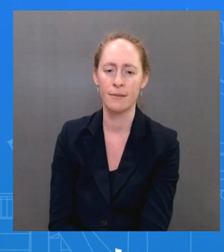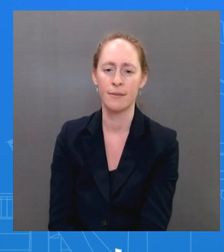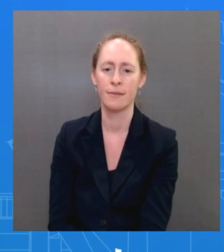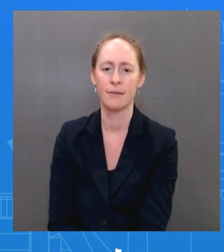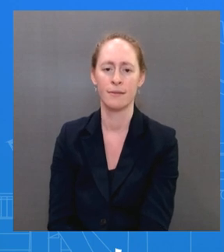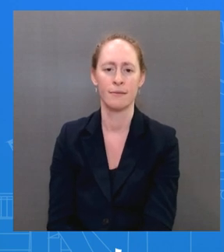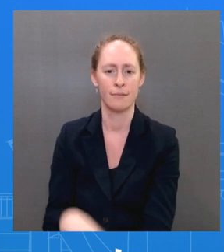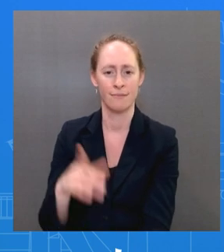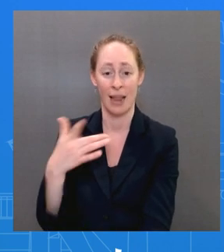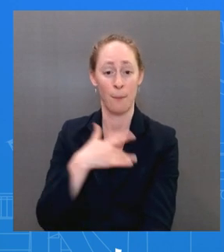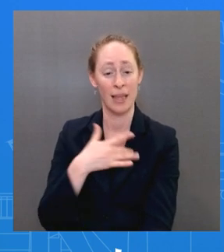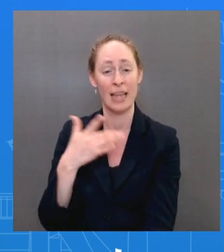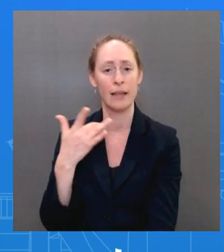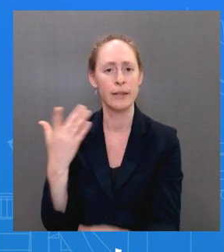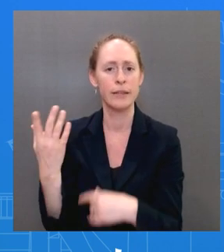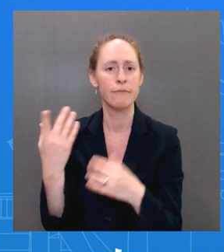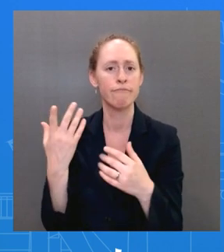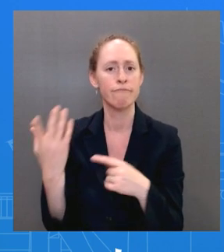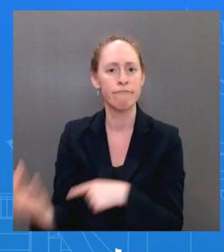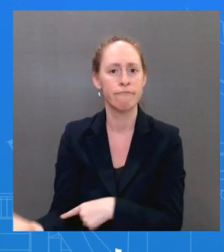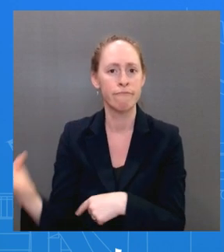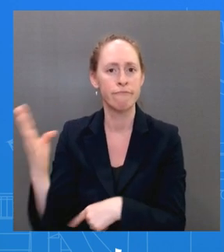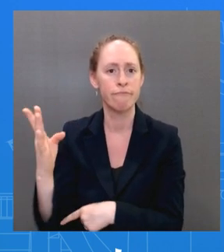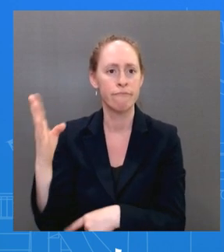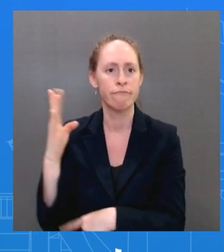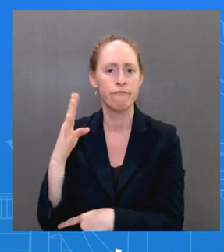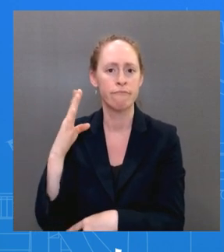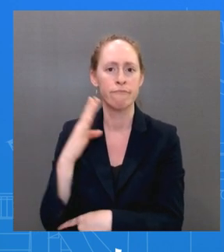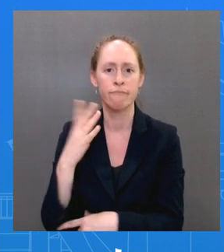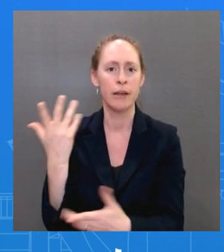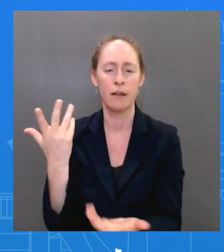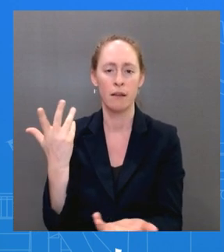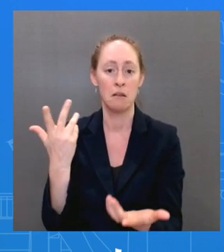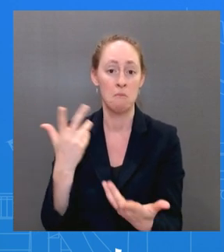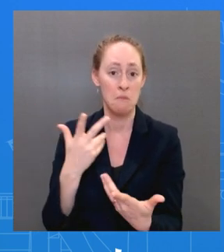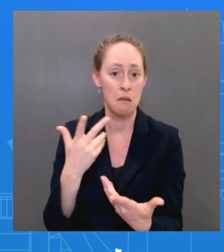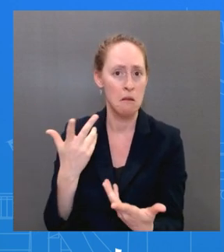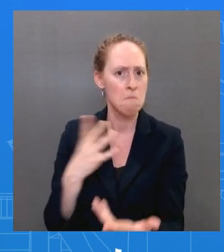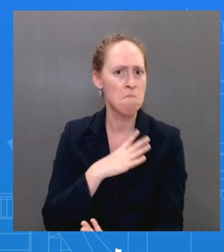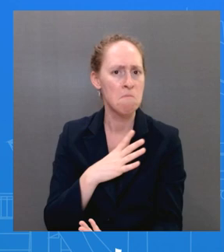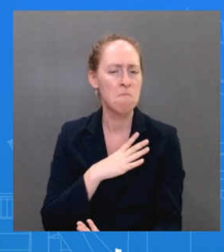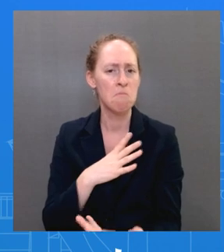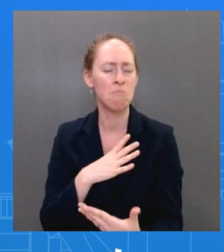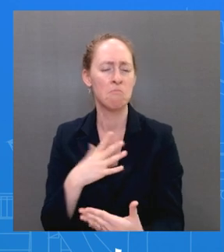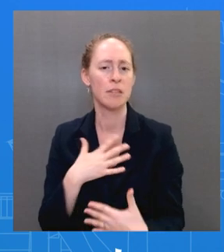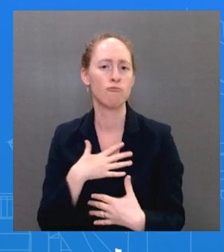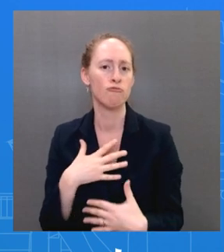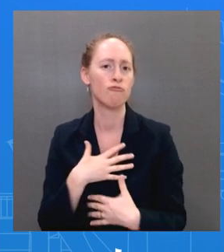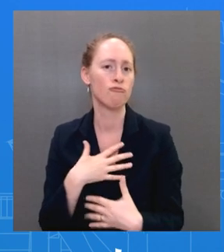is he's not short of breath. He's breathing fine. He's obviously on room air. His oxygen levels have